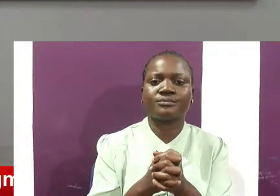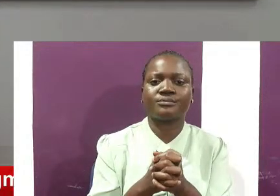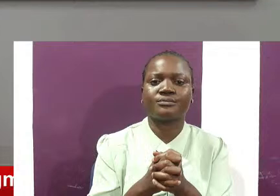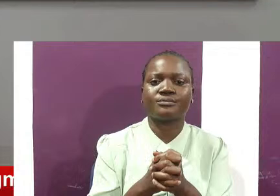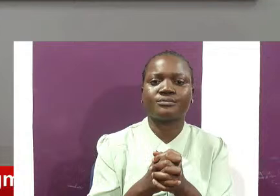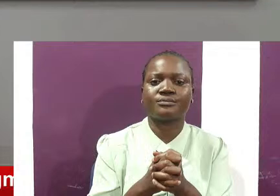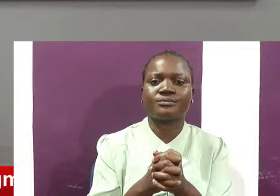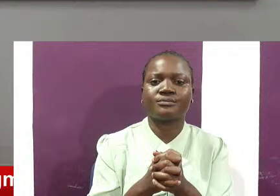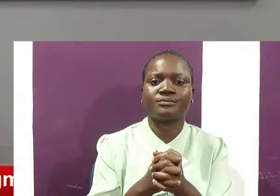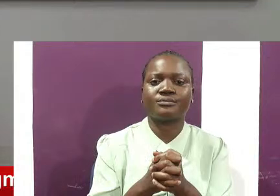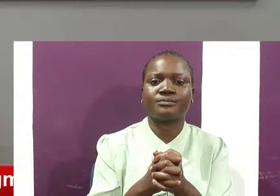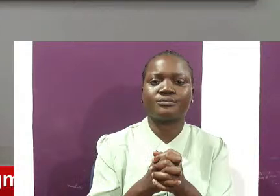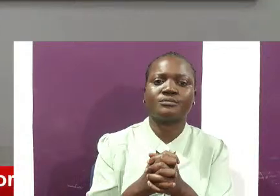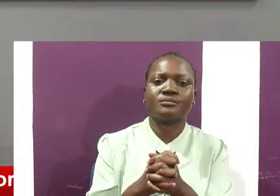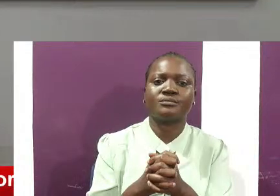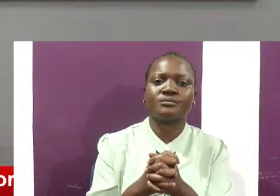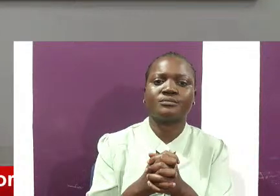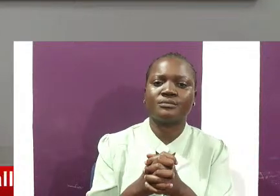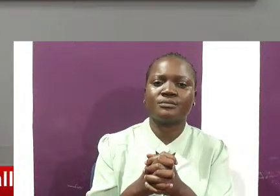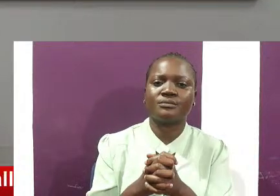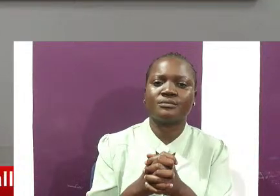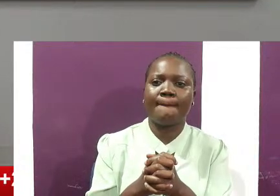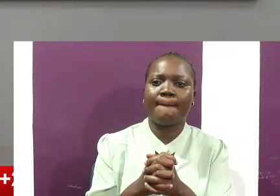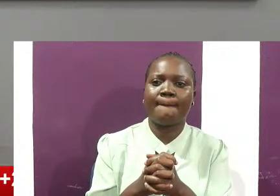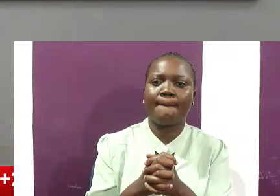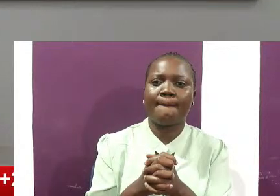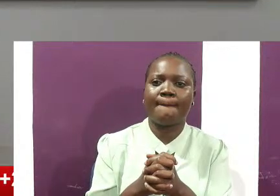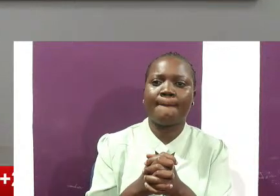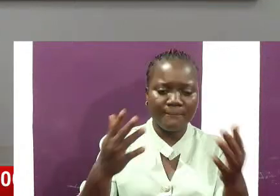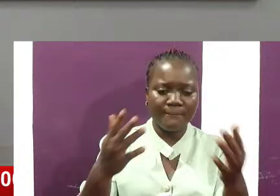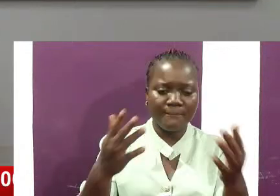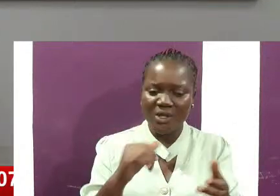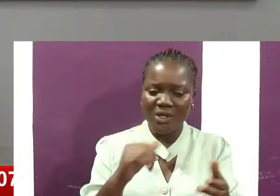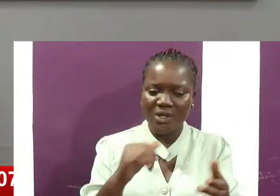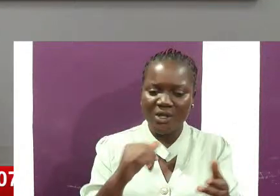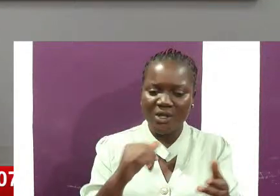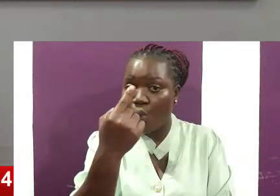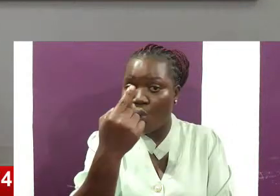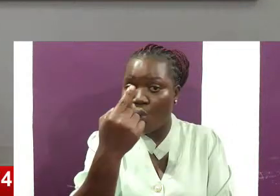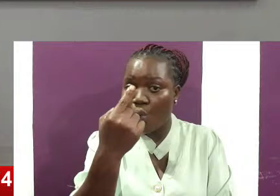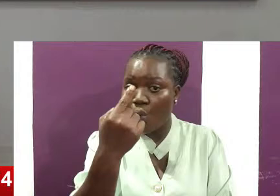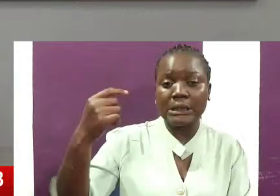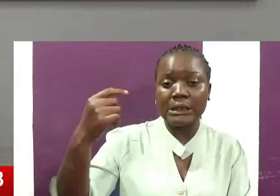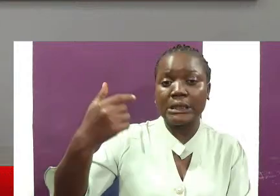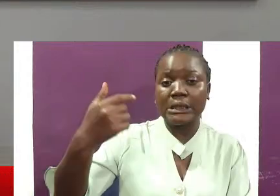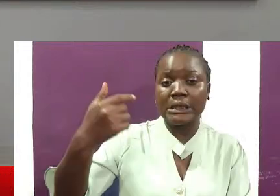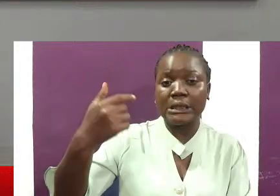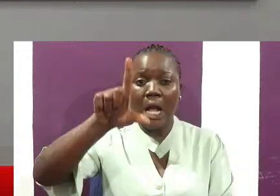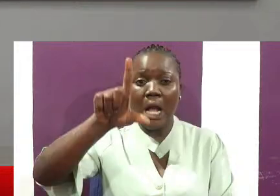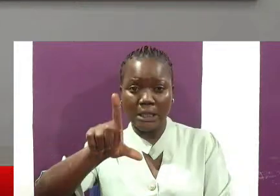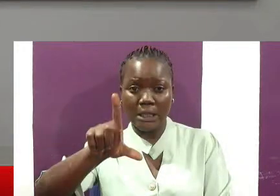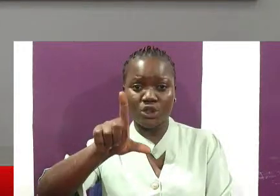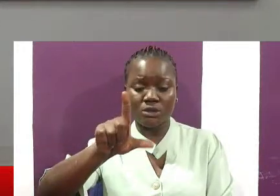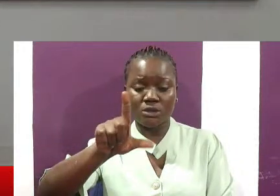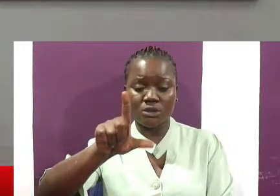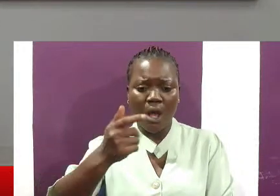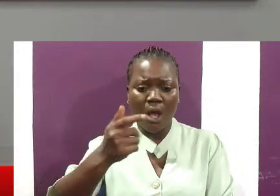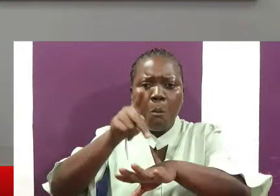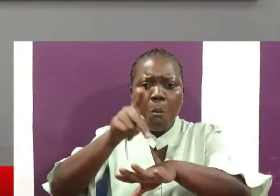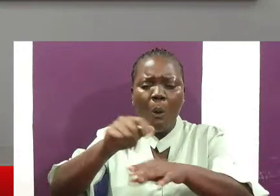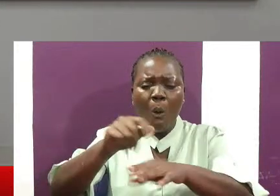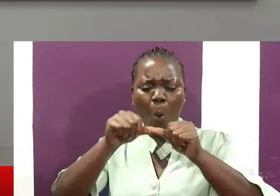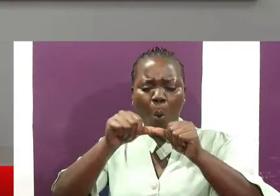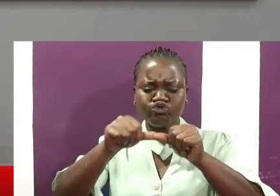to behave and how to act. Now, and yet, Galatians phone corner or chalk on my own, or small for Paul, call so strong, crack our